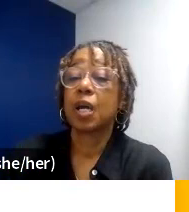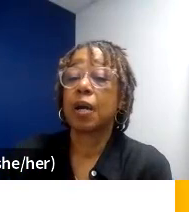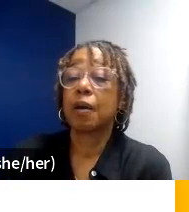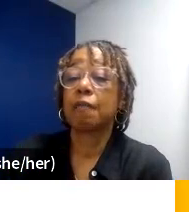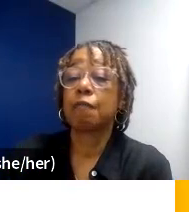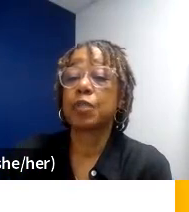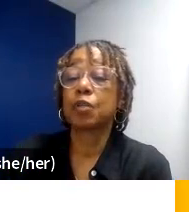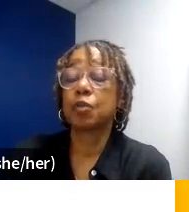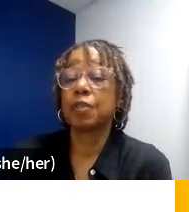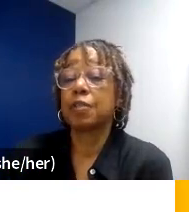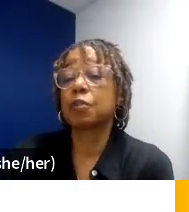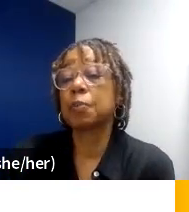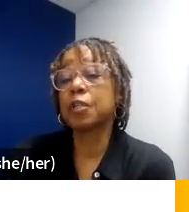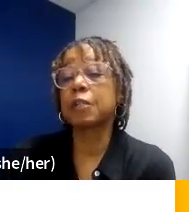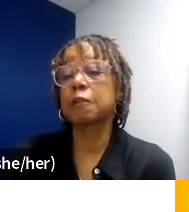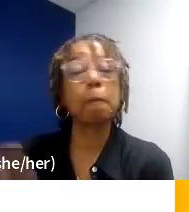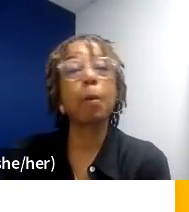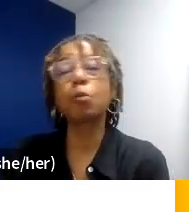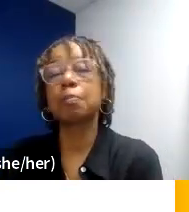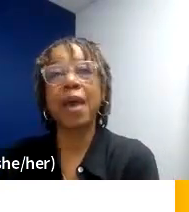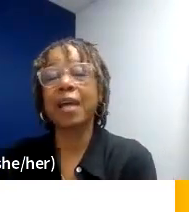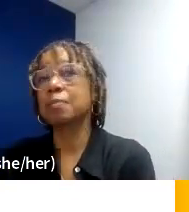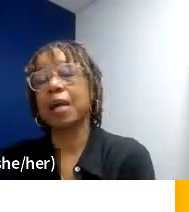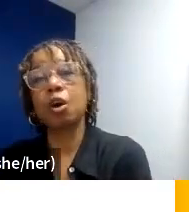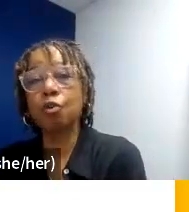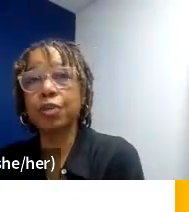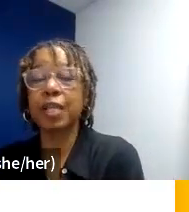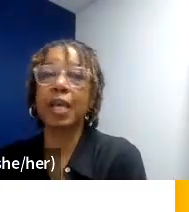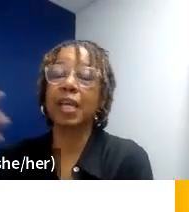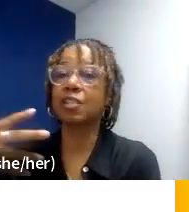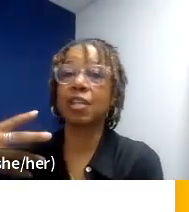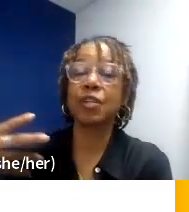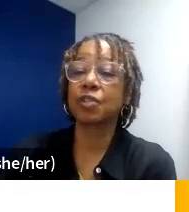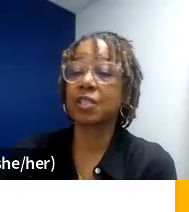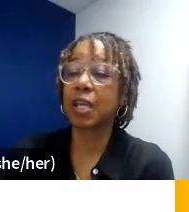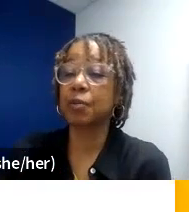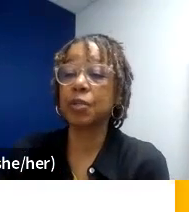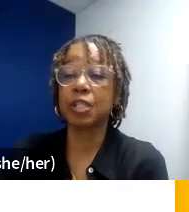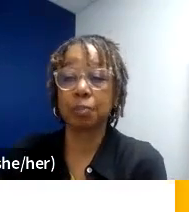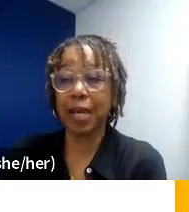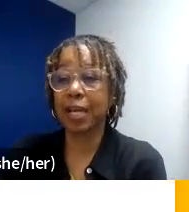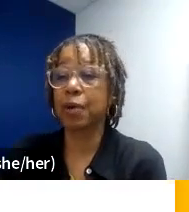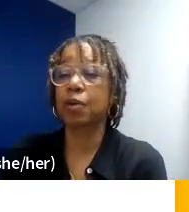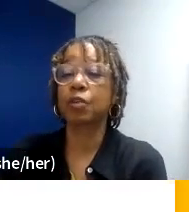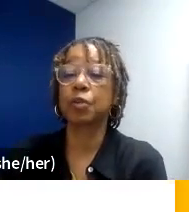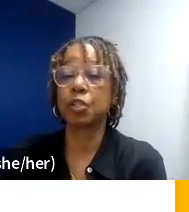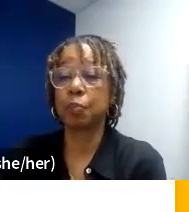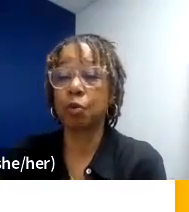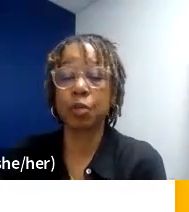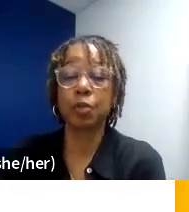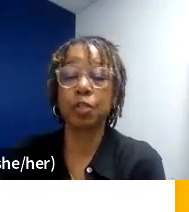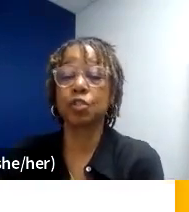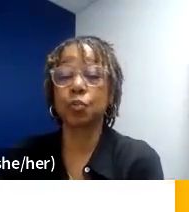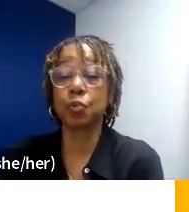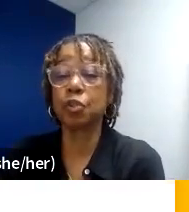intersections of movement. So, and then the communities are most impacted by COVID and HIV are the same communities: Black and brown communities,